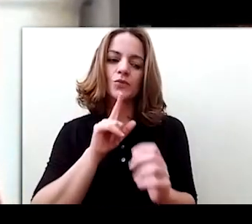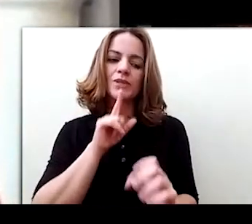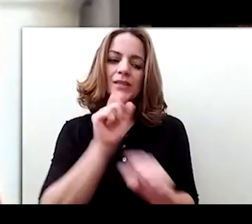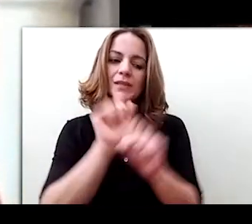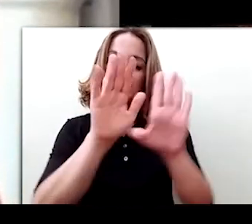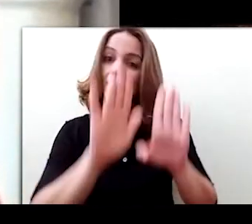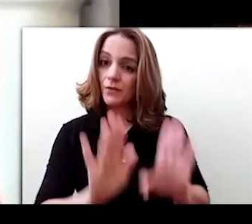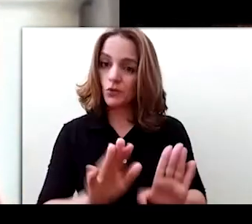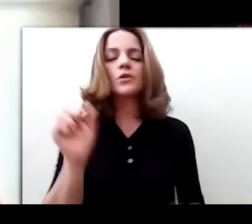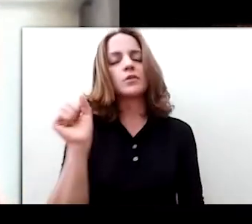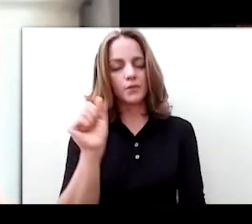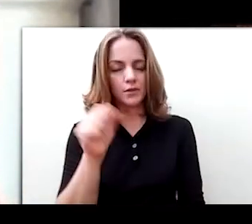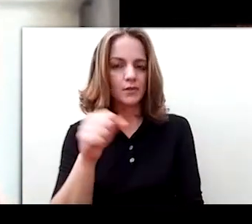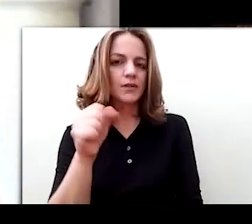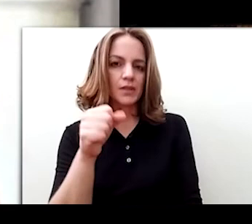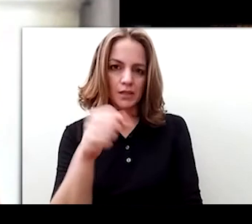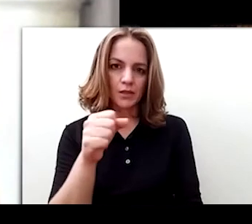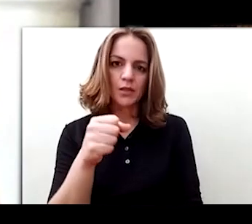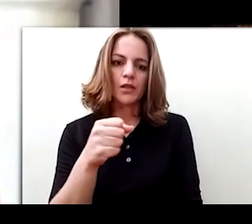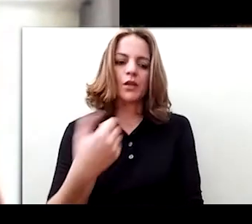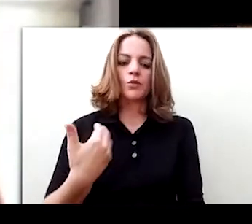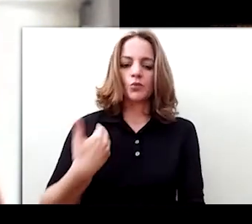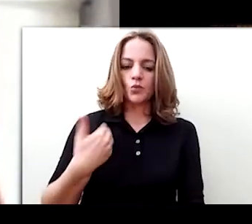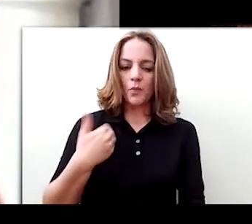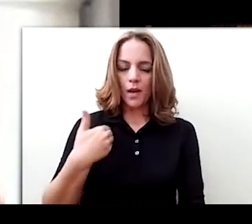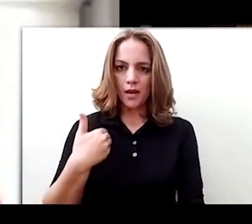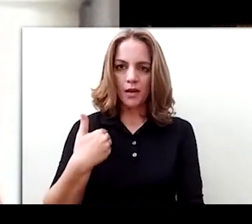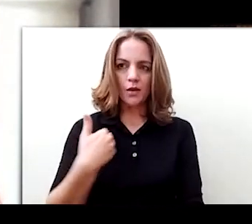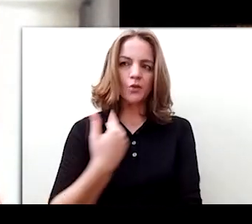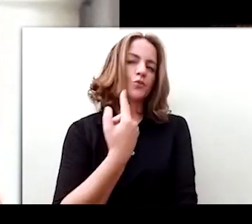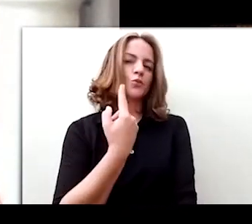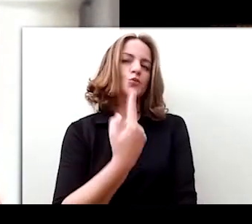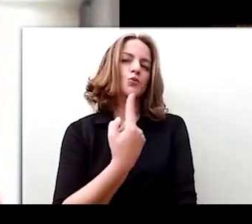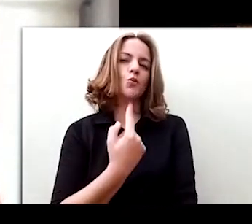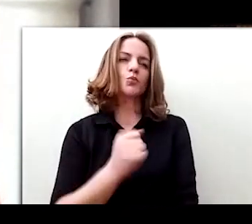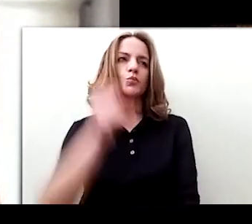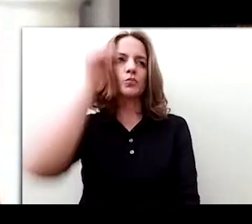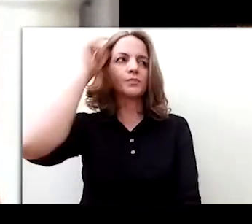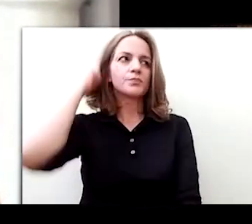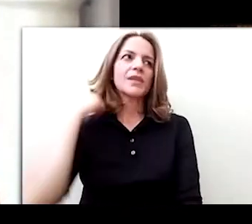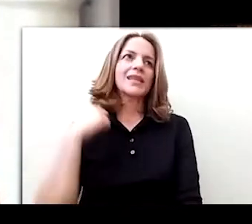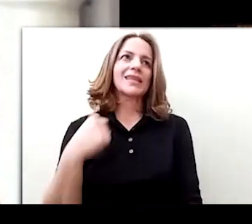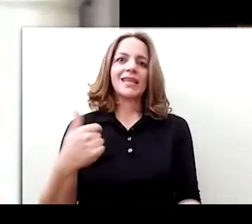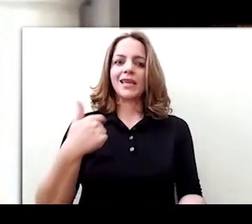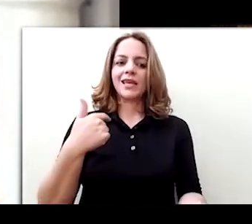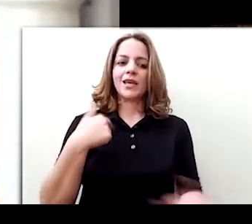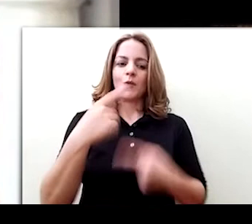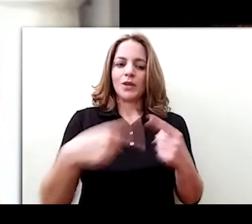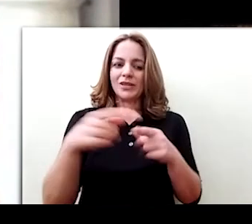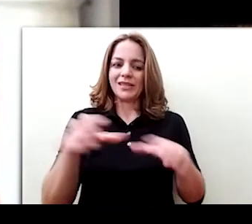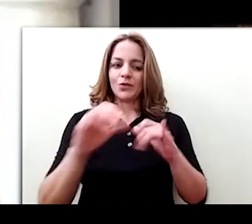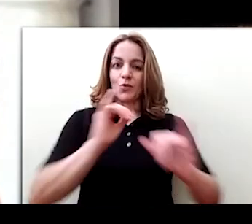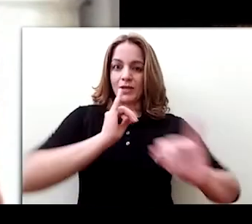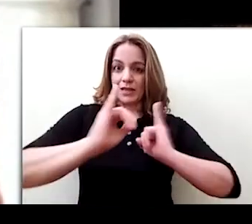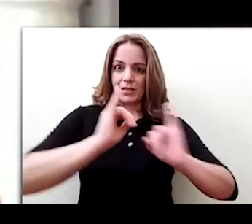at WNET Channel 13 at the time that my interviewees tell me was started by Ellis Hayslip, who